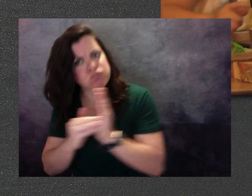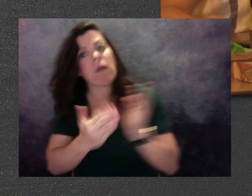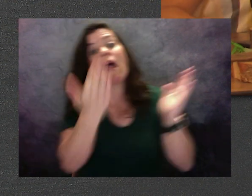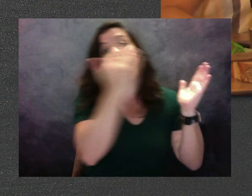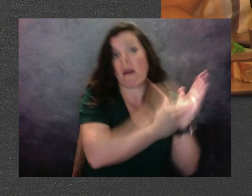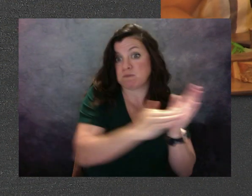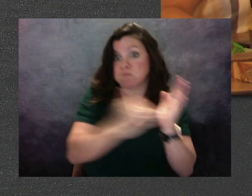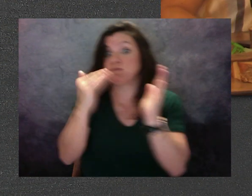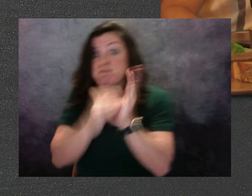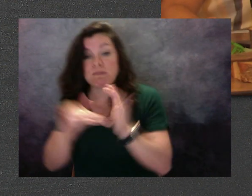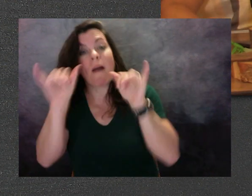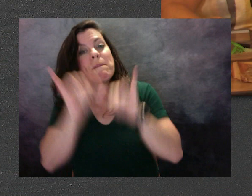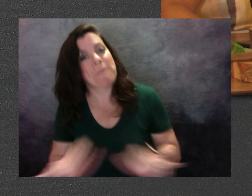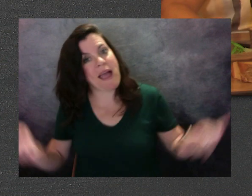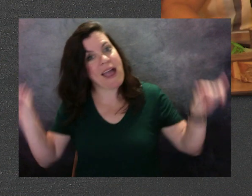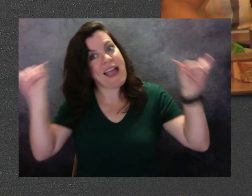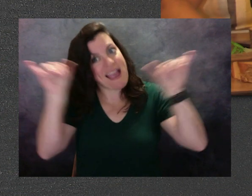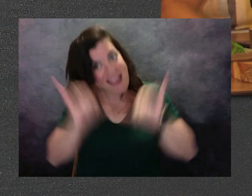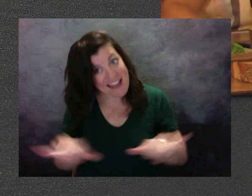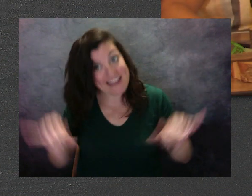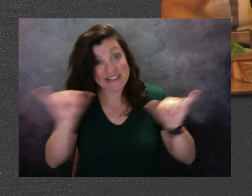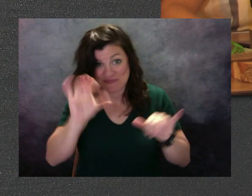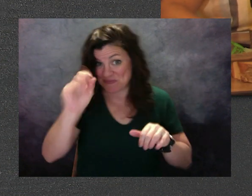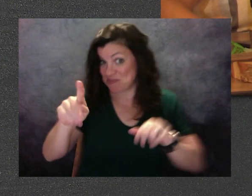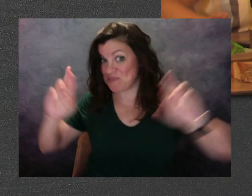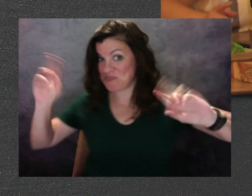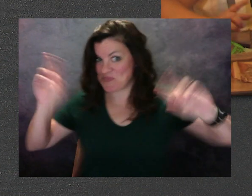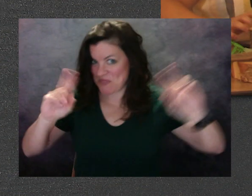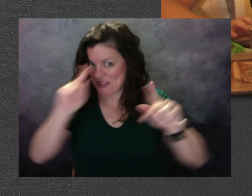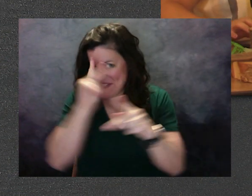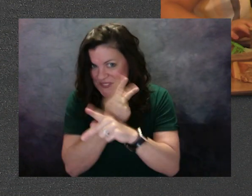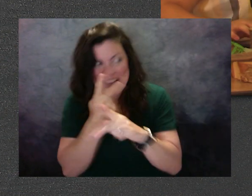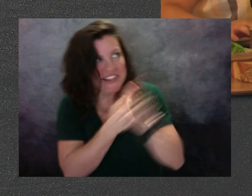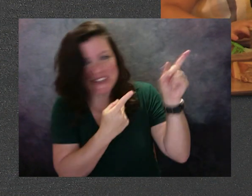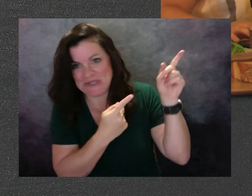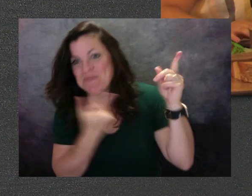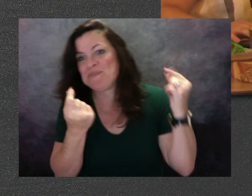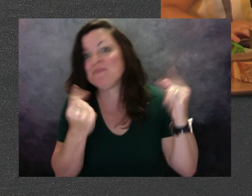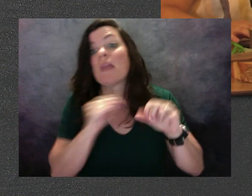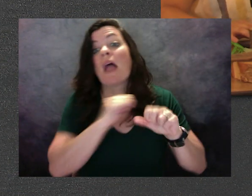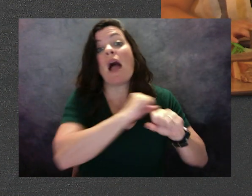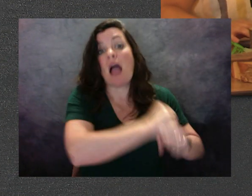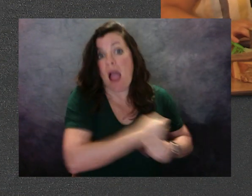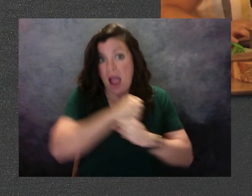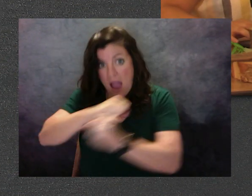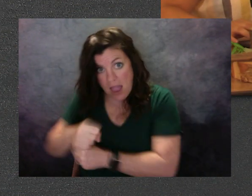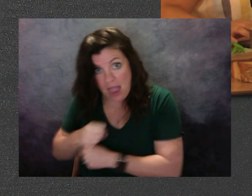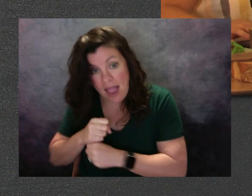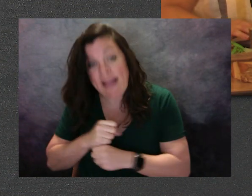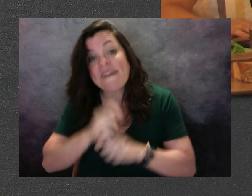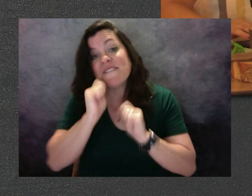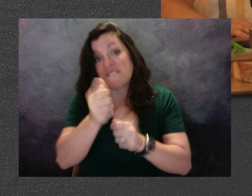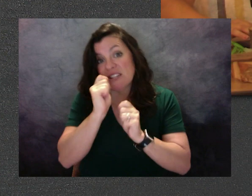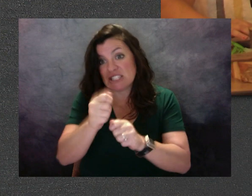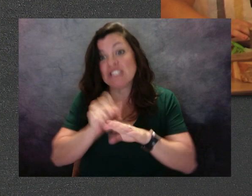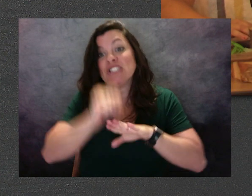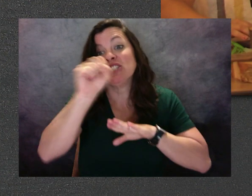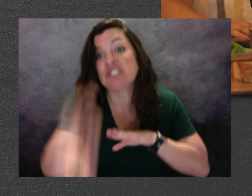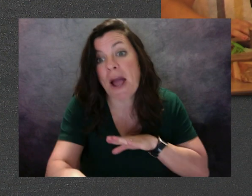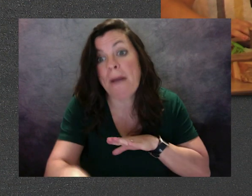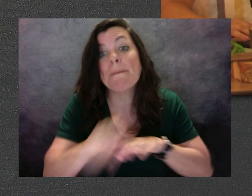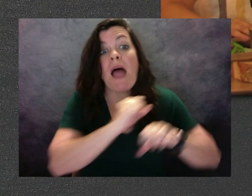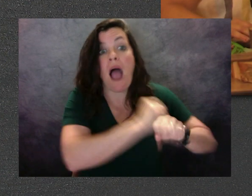on. Kayak, fishing, jumping. Kayak, fishing. Then what would come